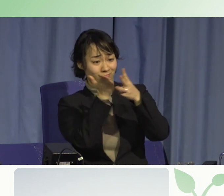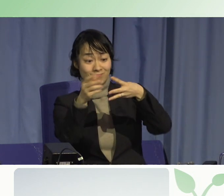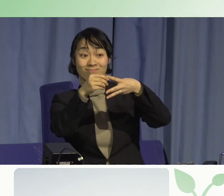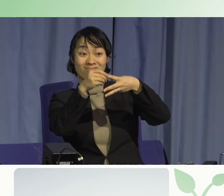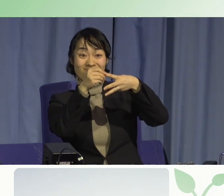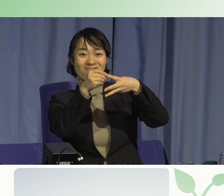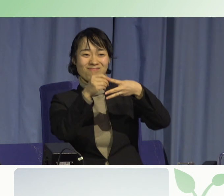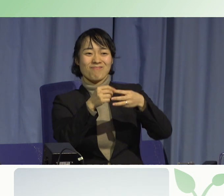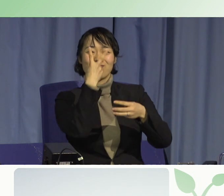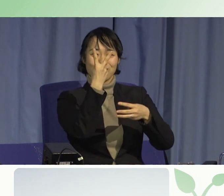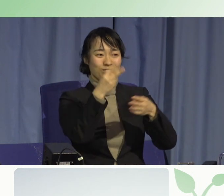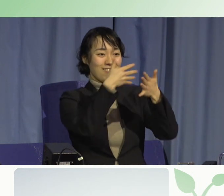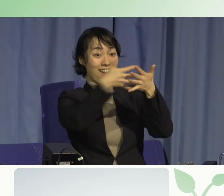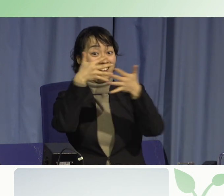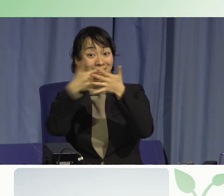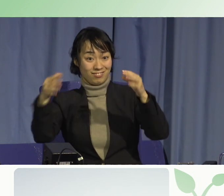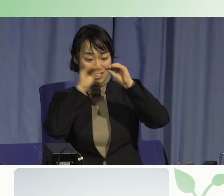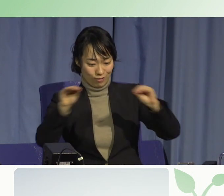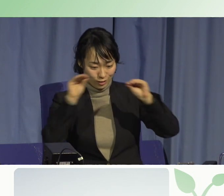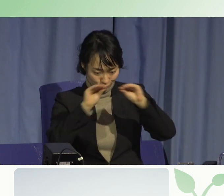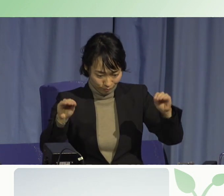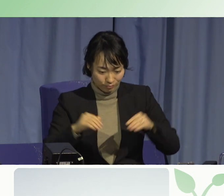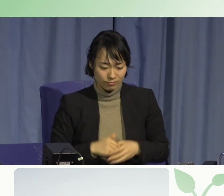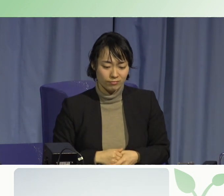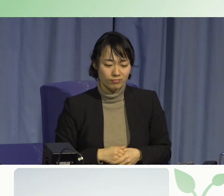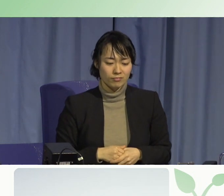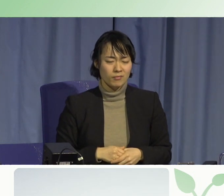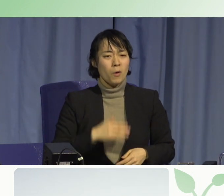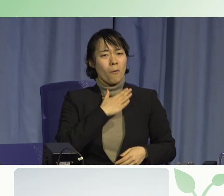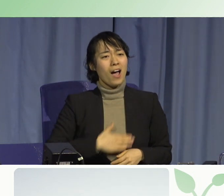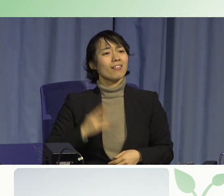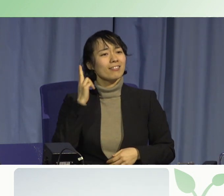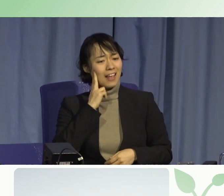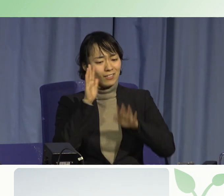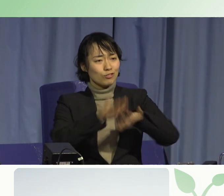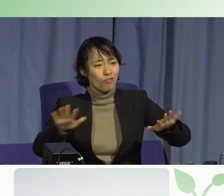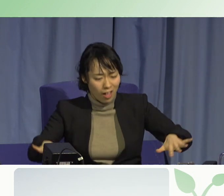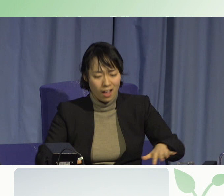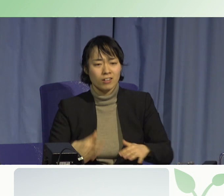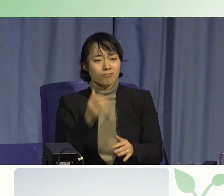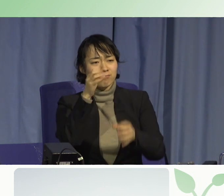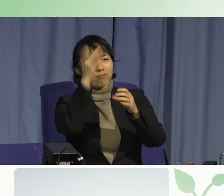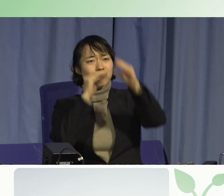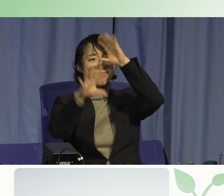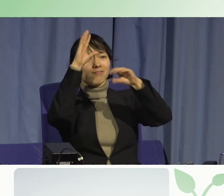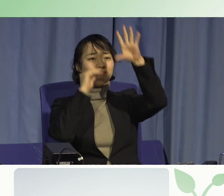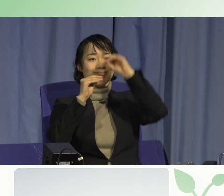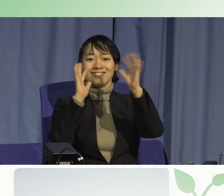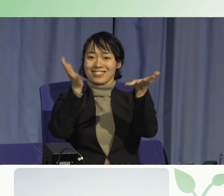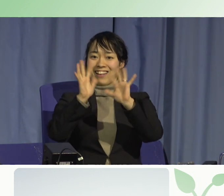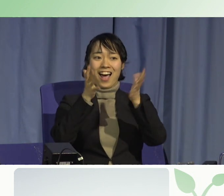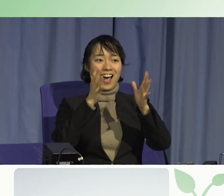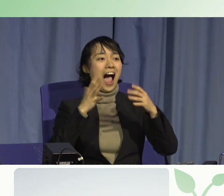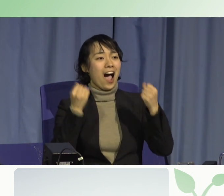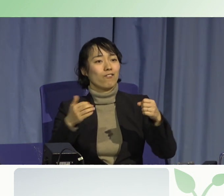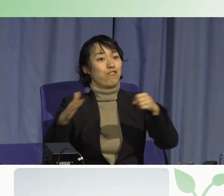So, as I explained, the Nippon Foundation, the three kinds of projects. One is bilingual education for the deaf children, where